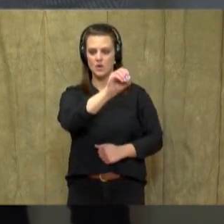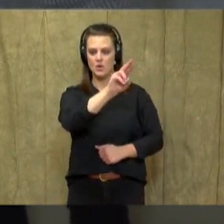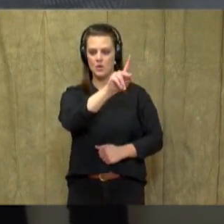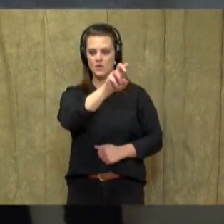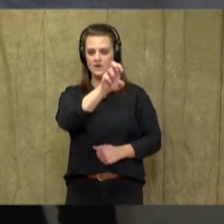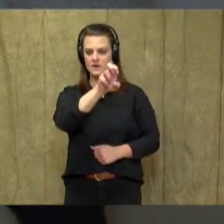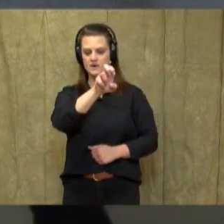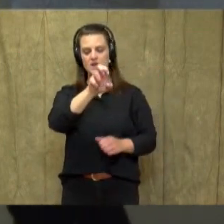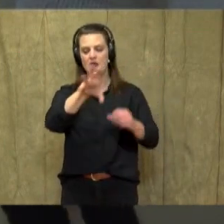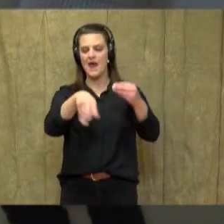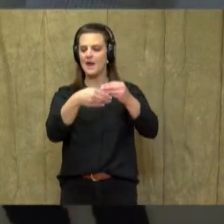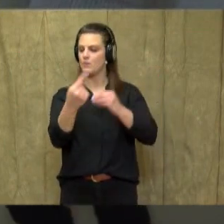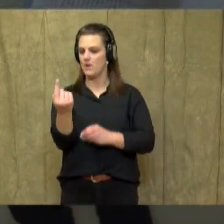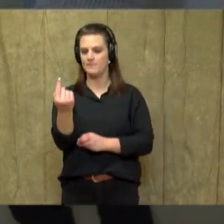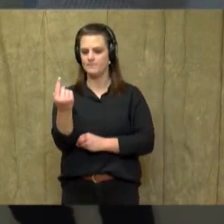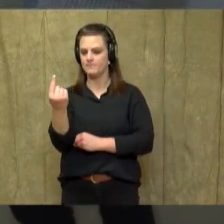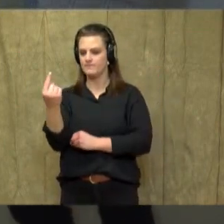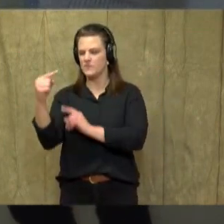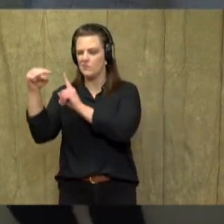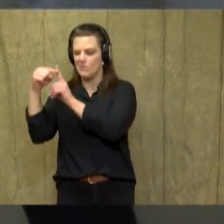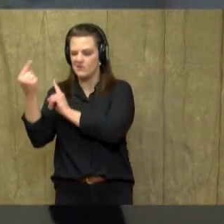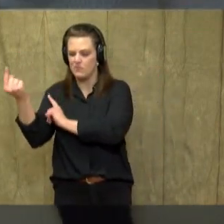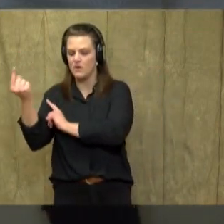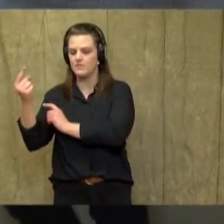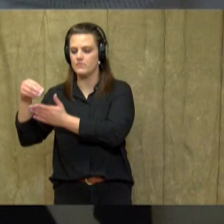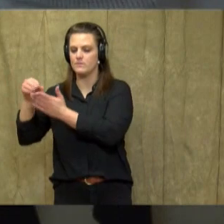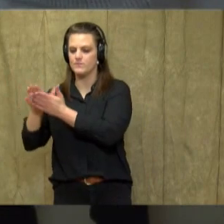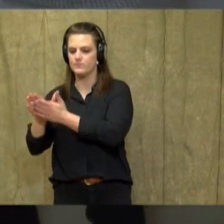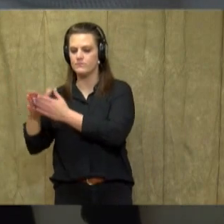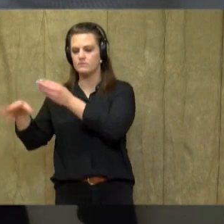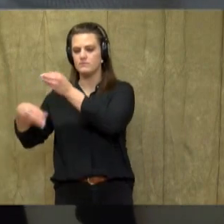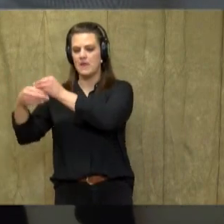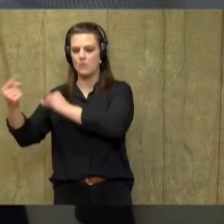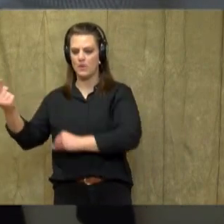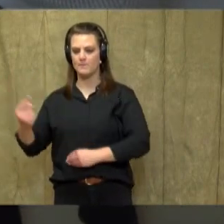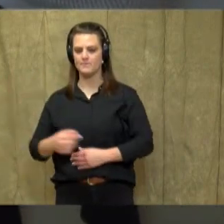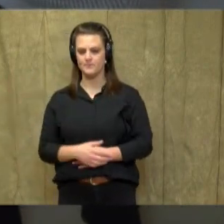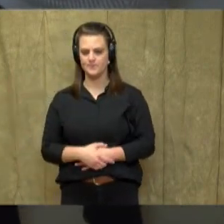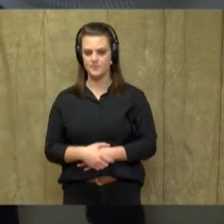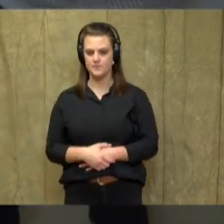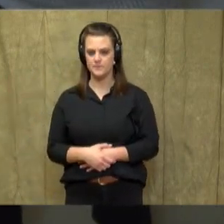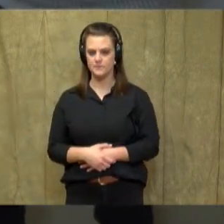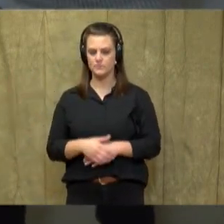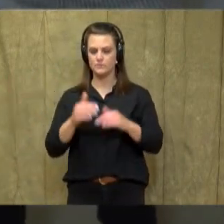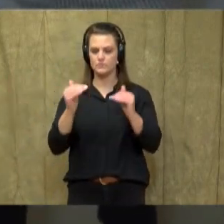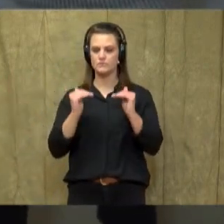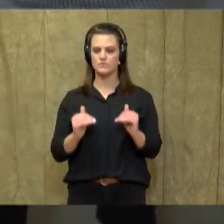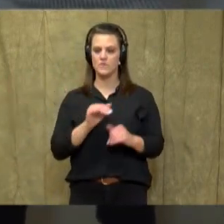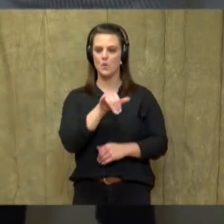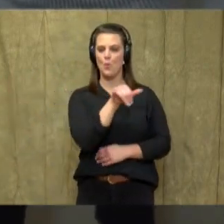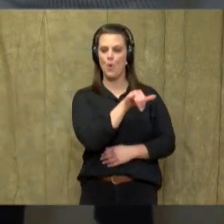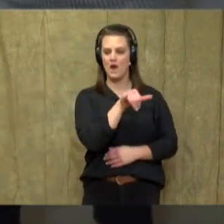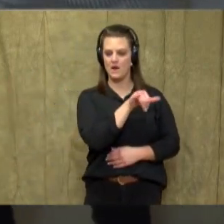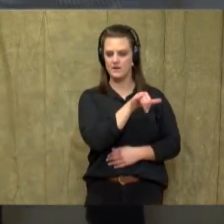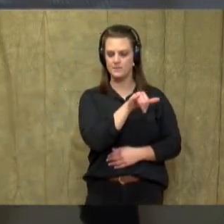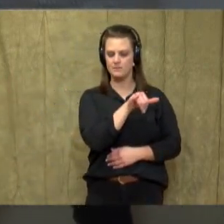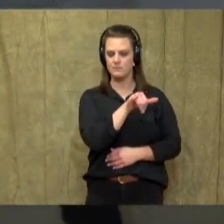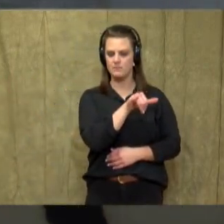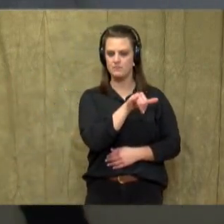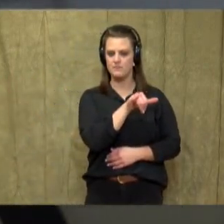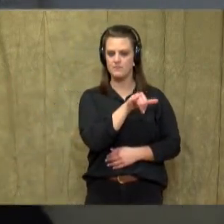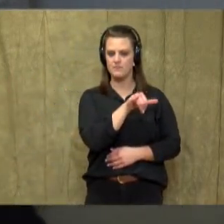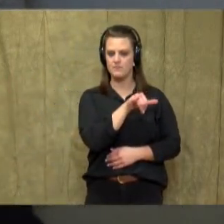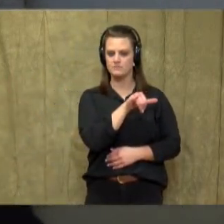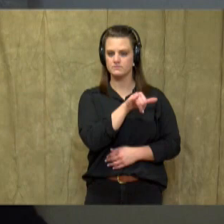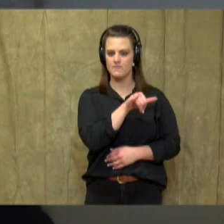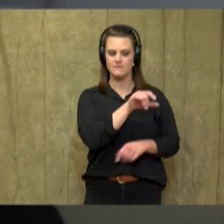adding 1. I'm just going to put plus 1. We're adding 1. All right, for the y coordinate,